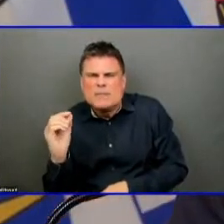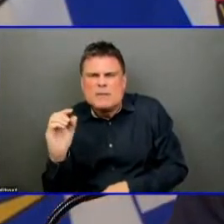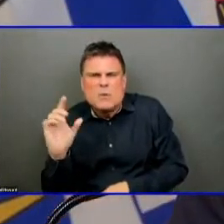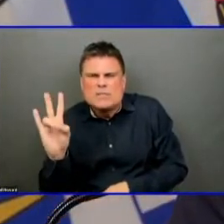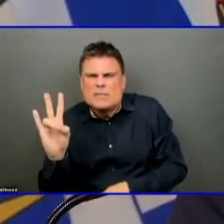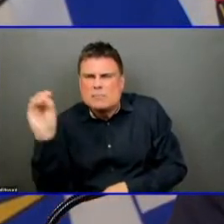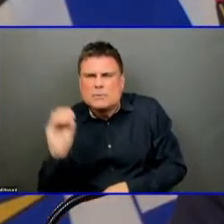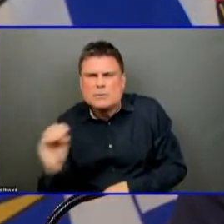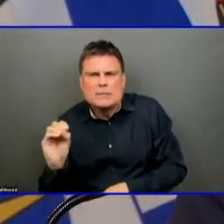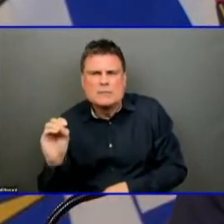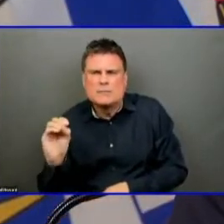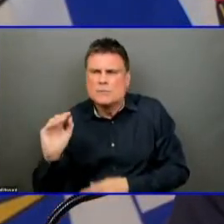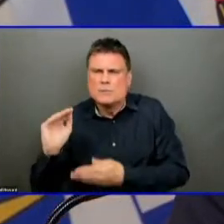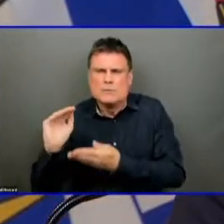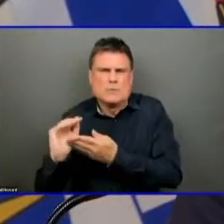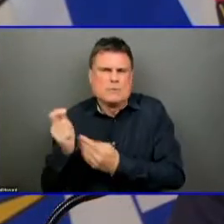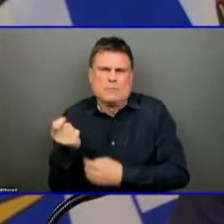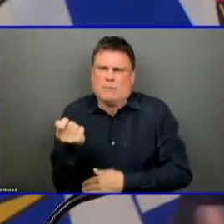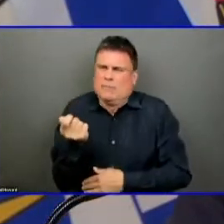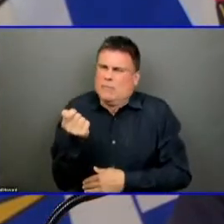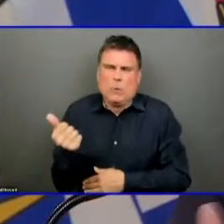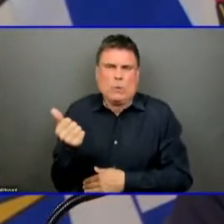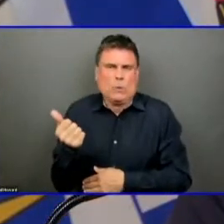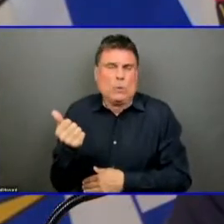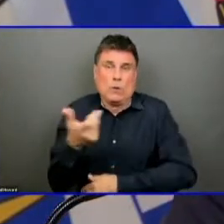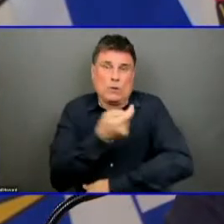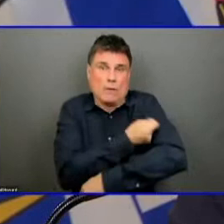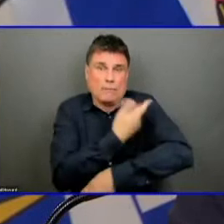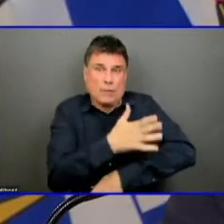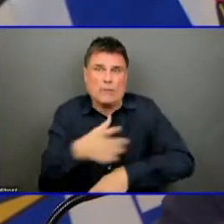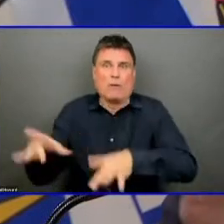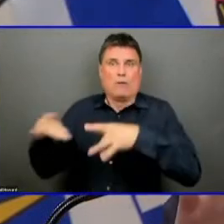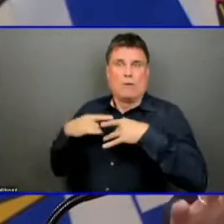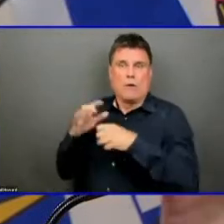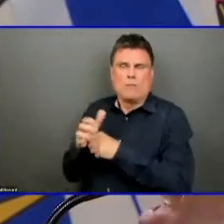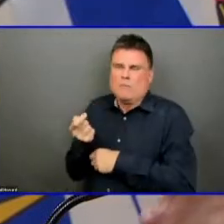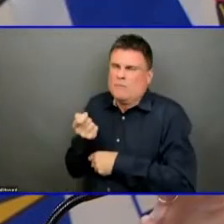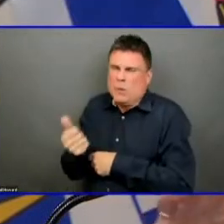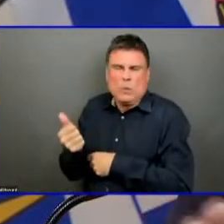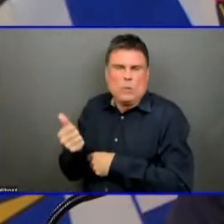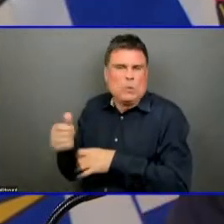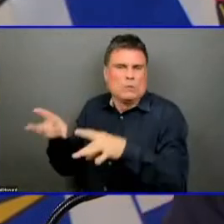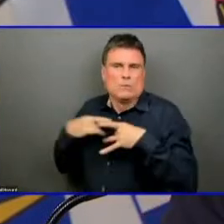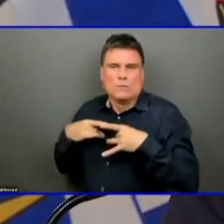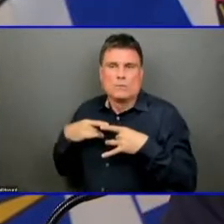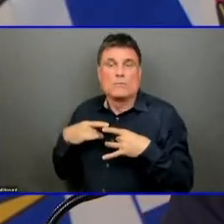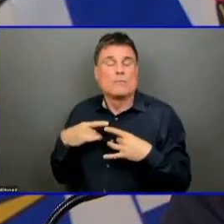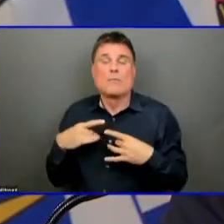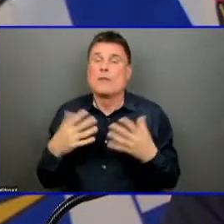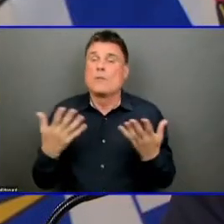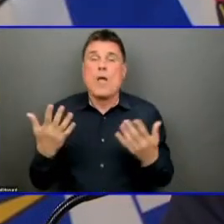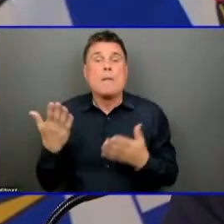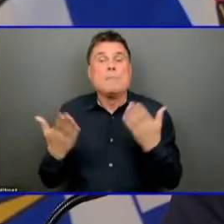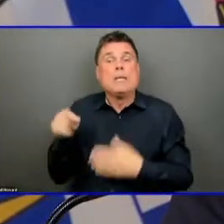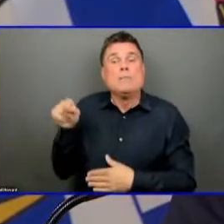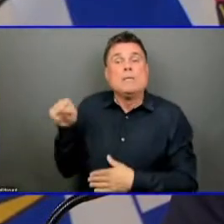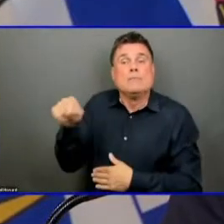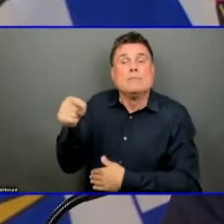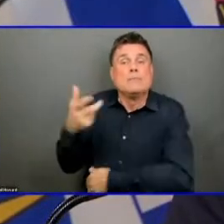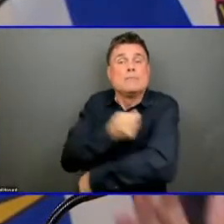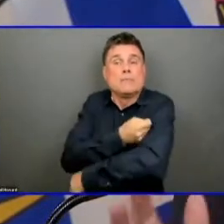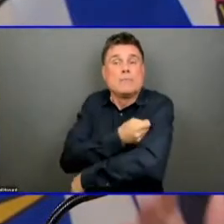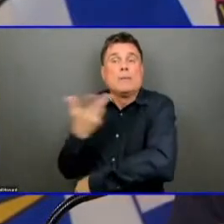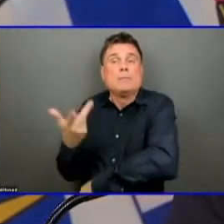because people may have been in their incubation period before they had full benefit from the protection of the